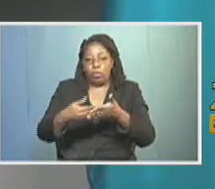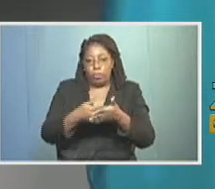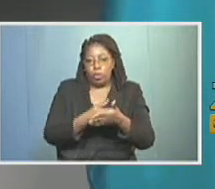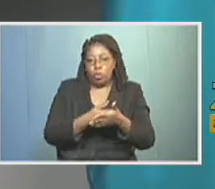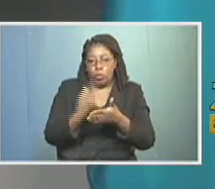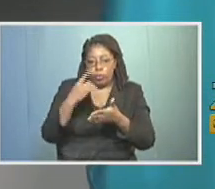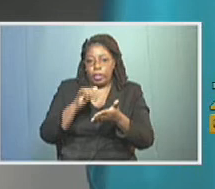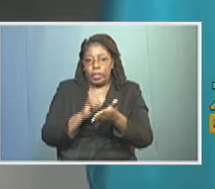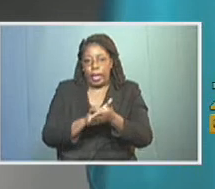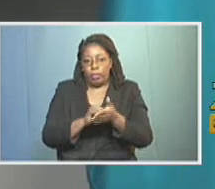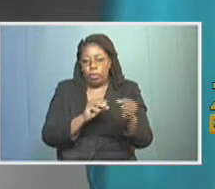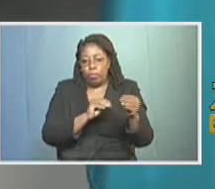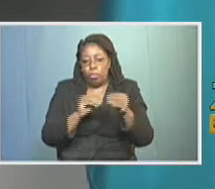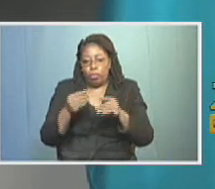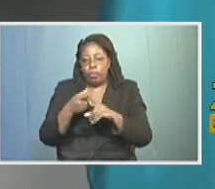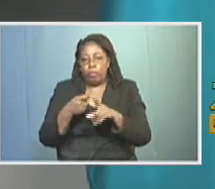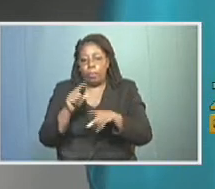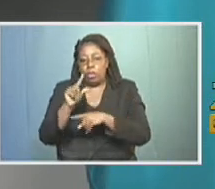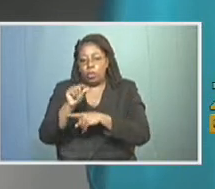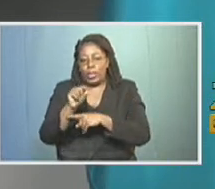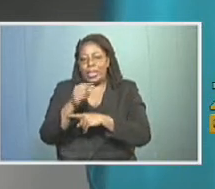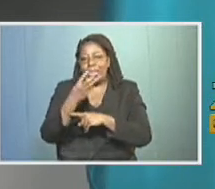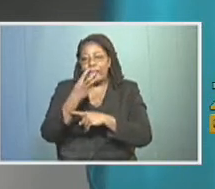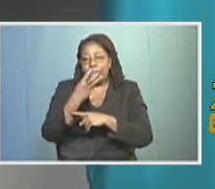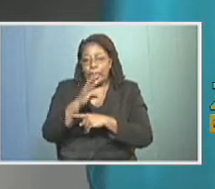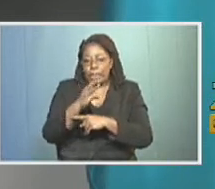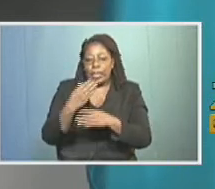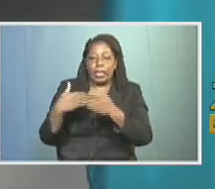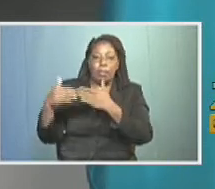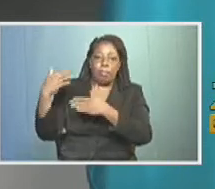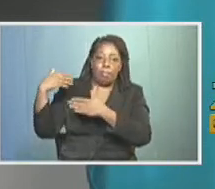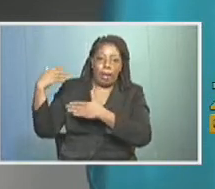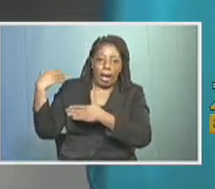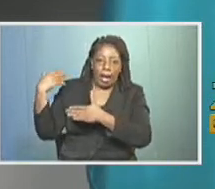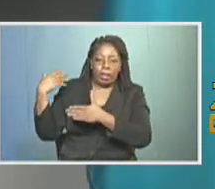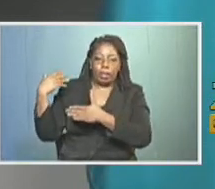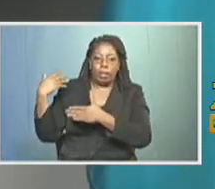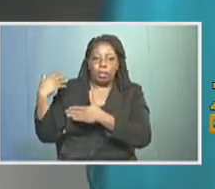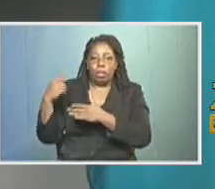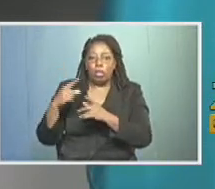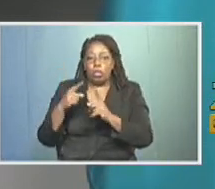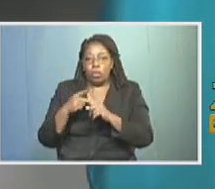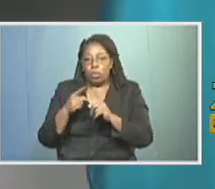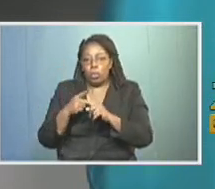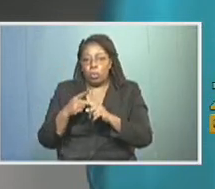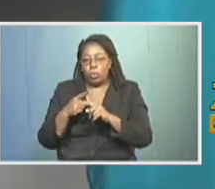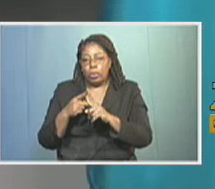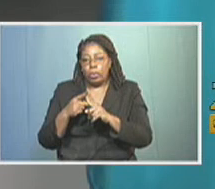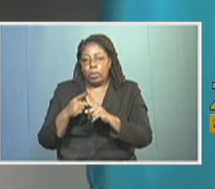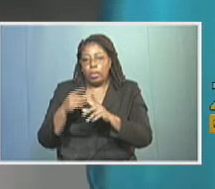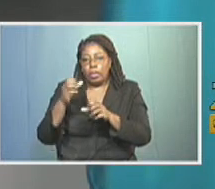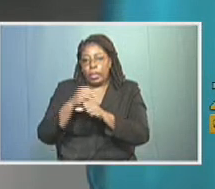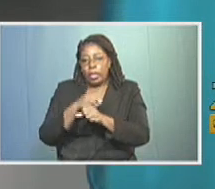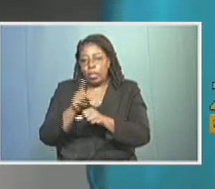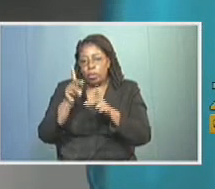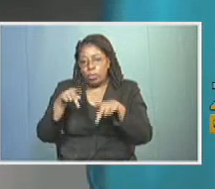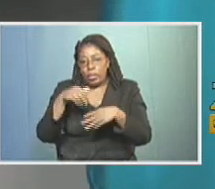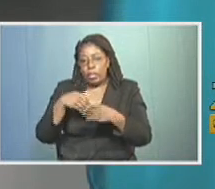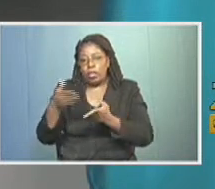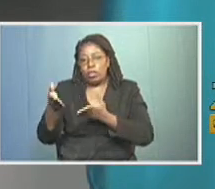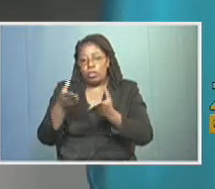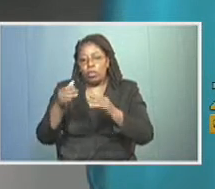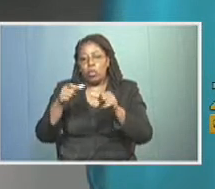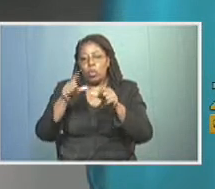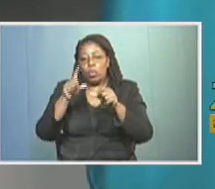considering moving from 2016 backwards, retro, to capture those persons in the service that need